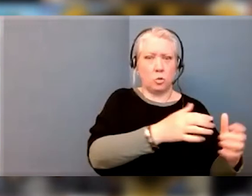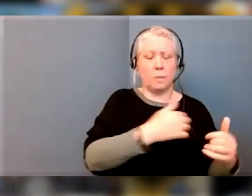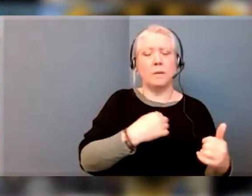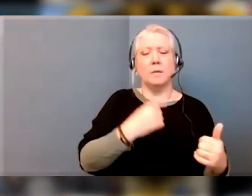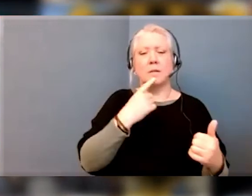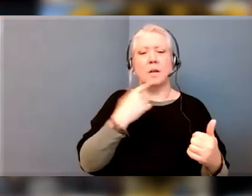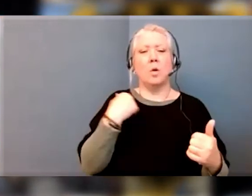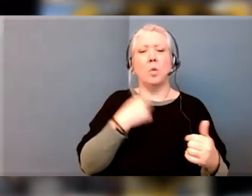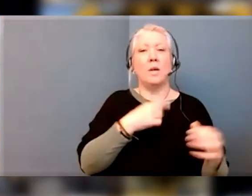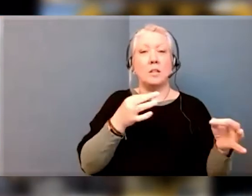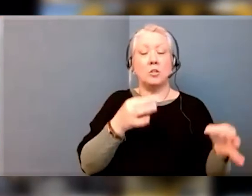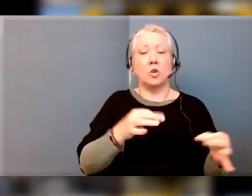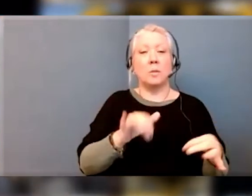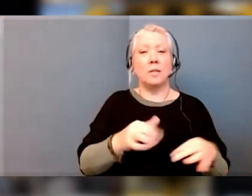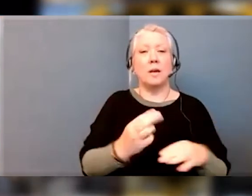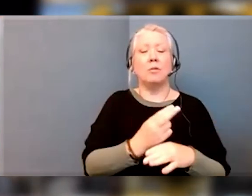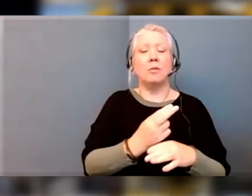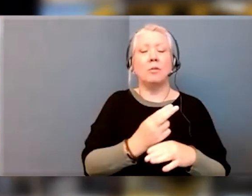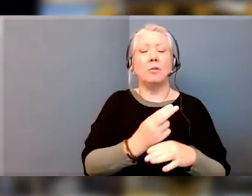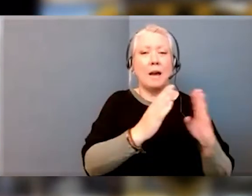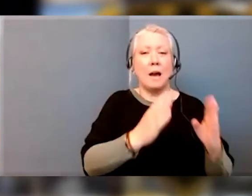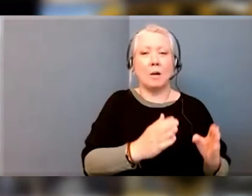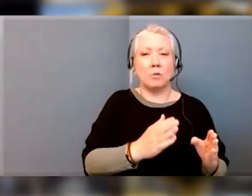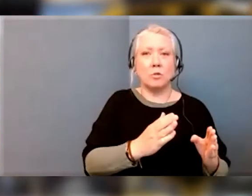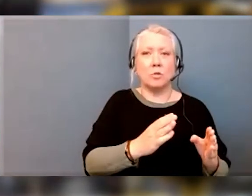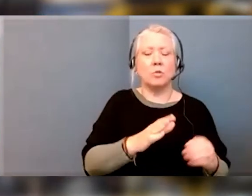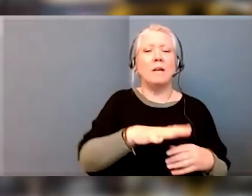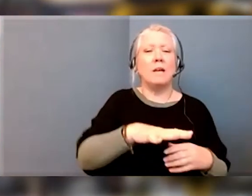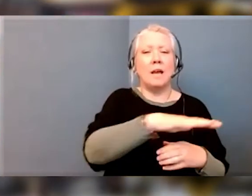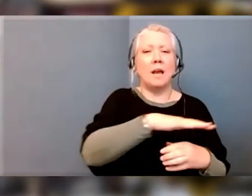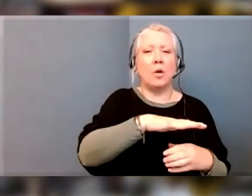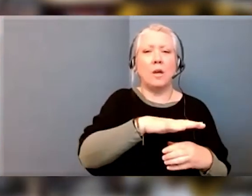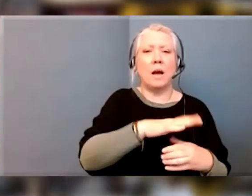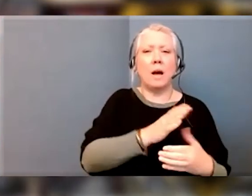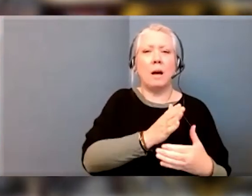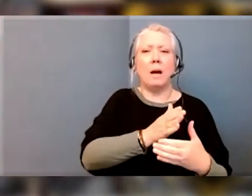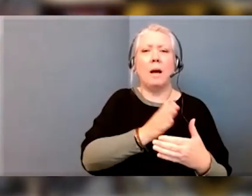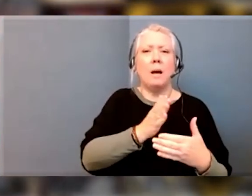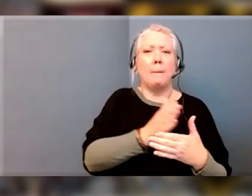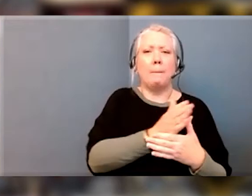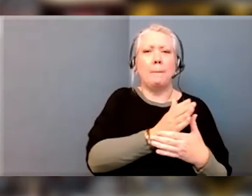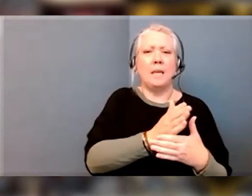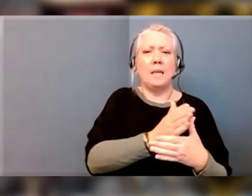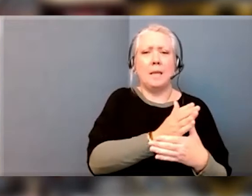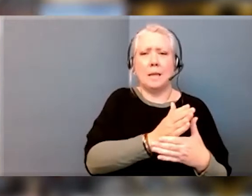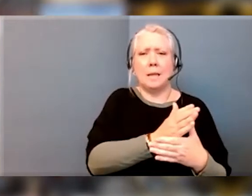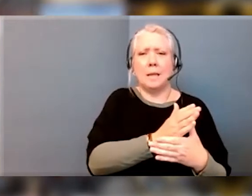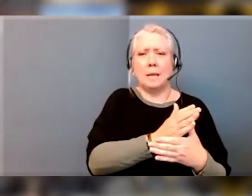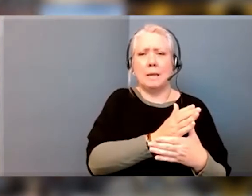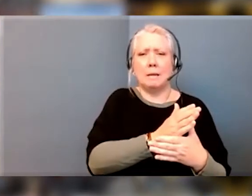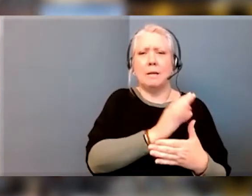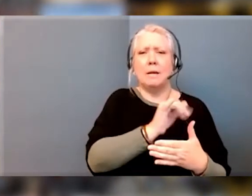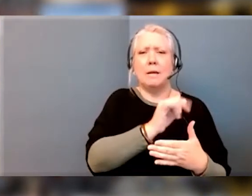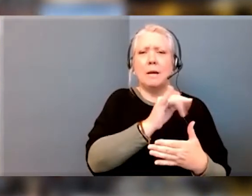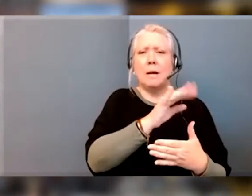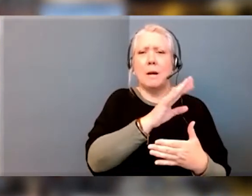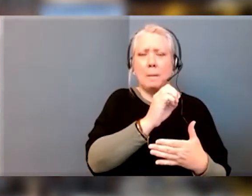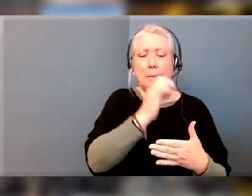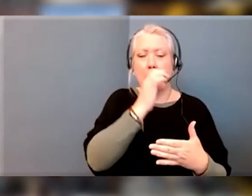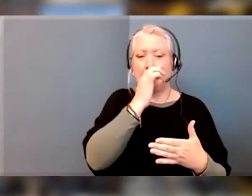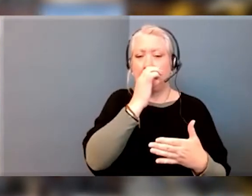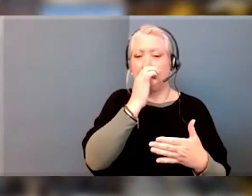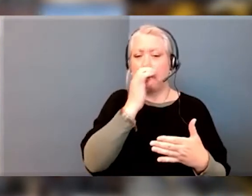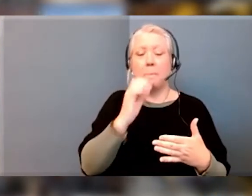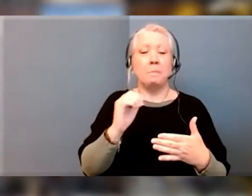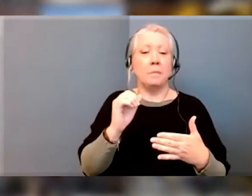income eligibility using household area median income. I'm sure a lot of people on the line are familiar with this, but for those who aren't,